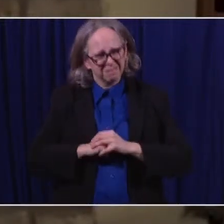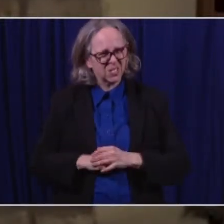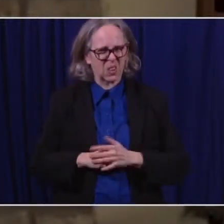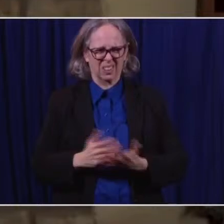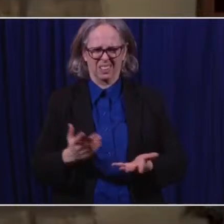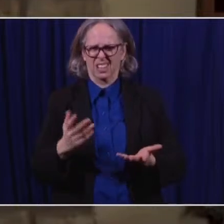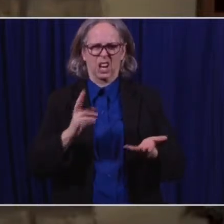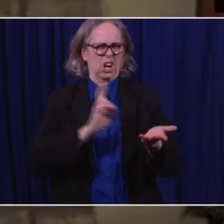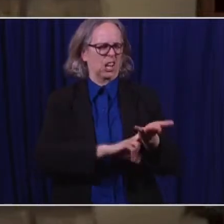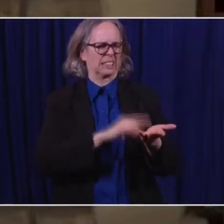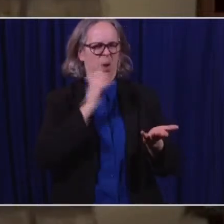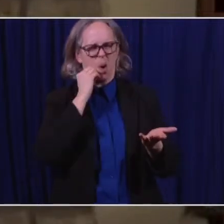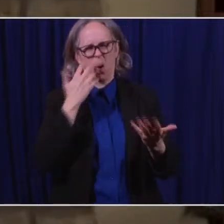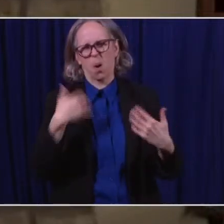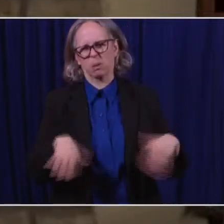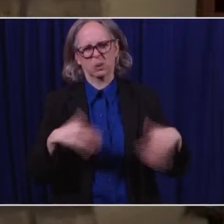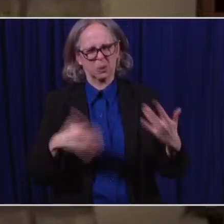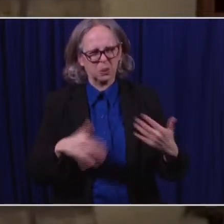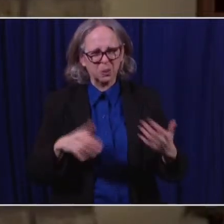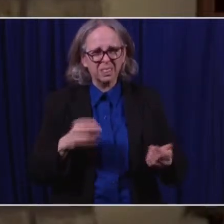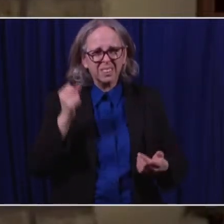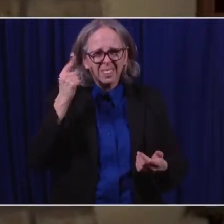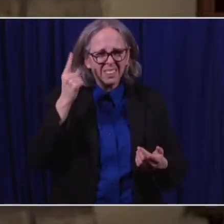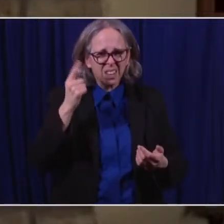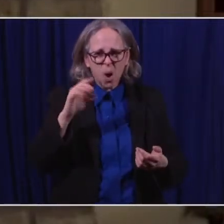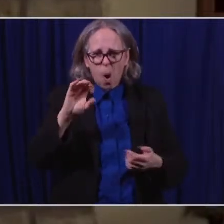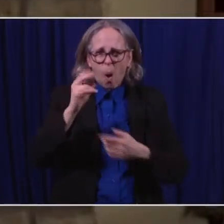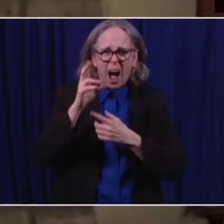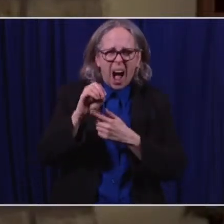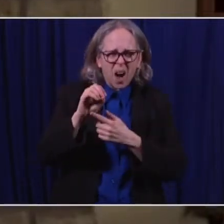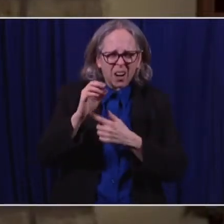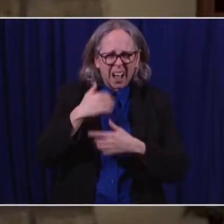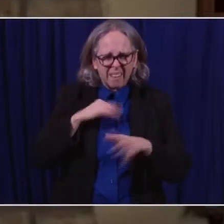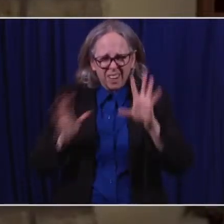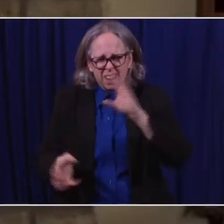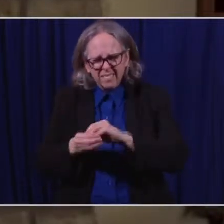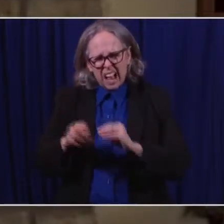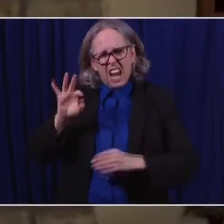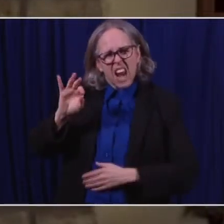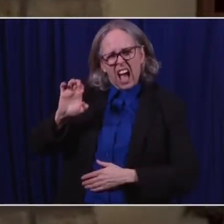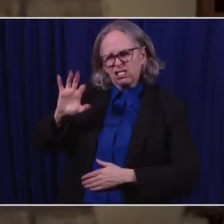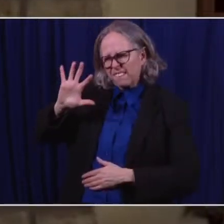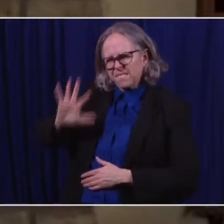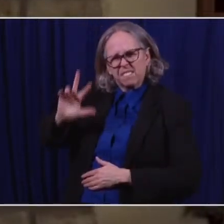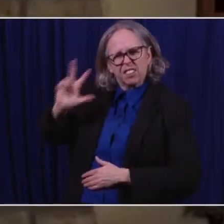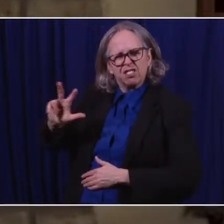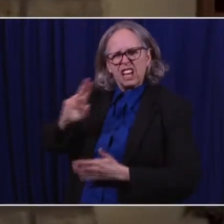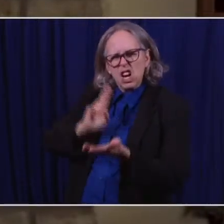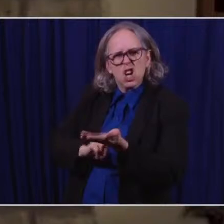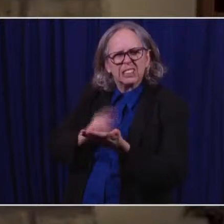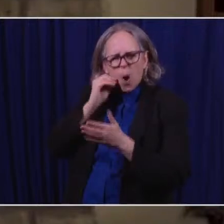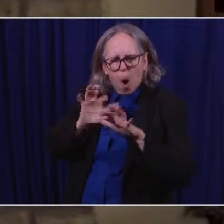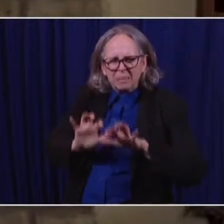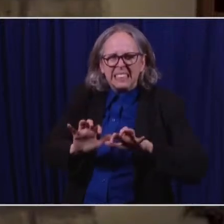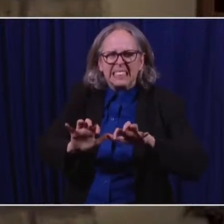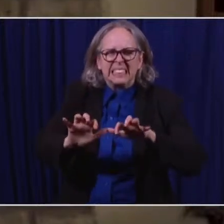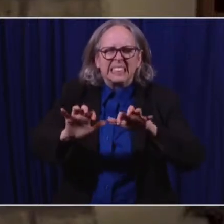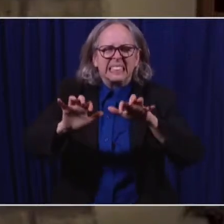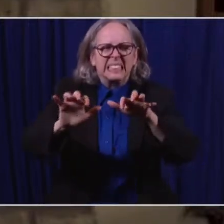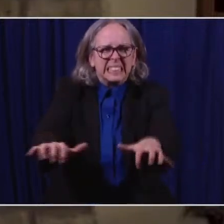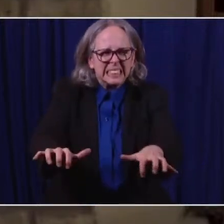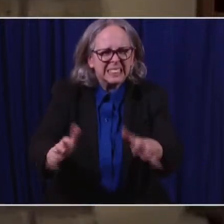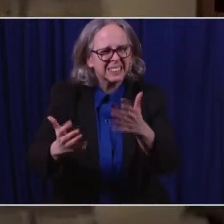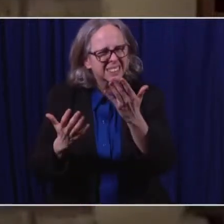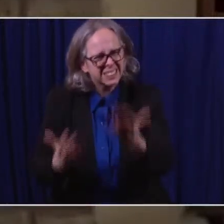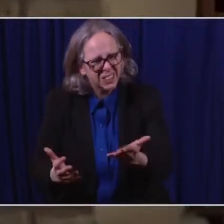have 953 nursing homes in the state of Ohio. First dose, as I said, pretty much